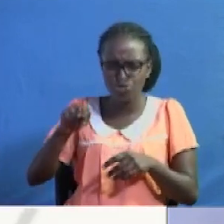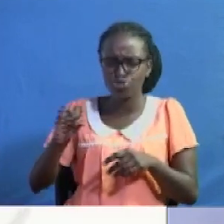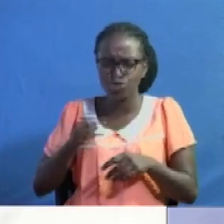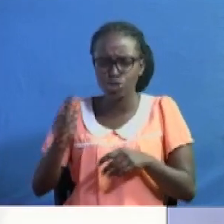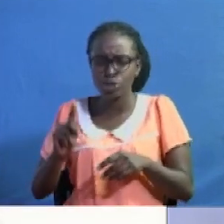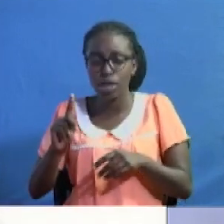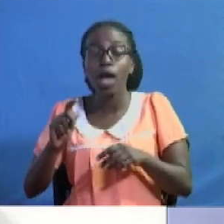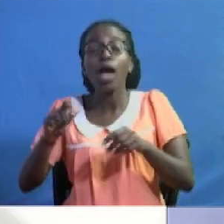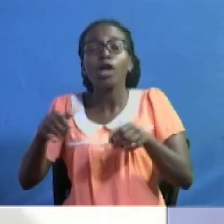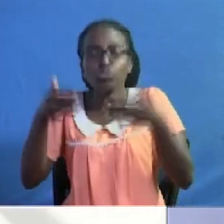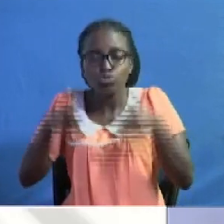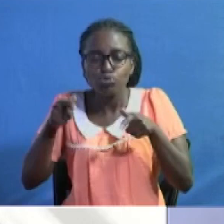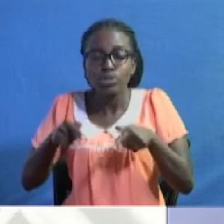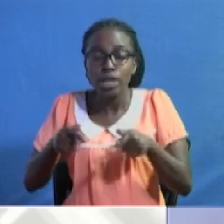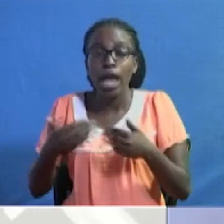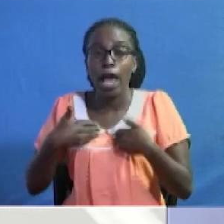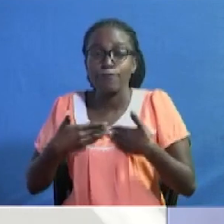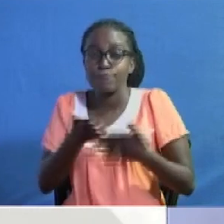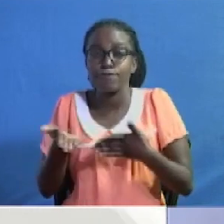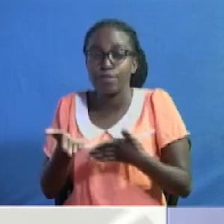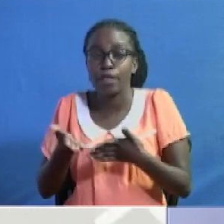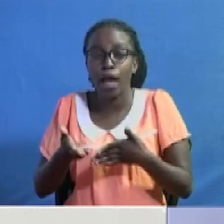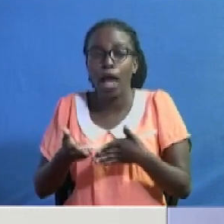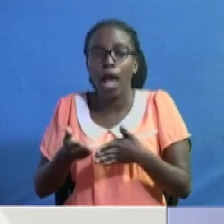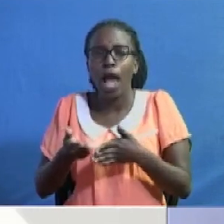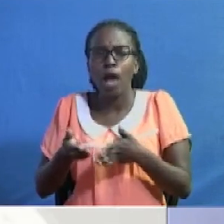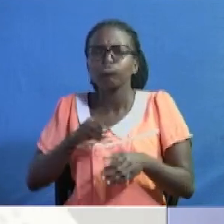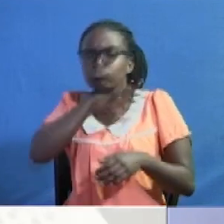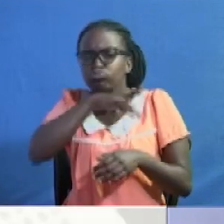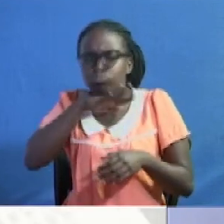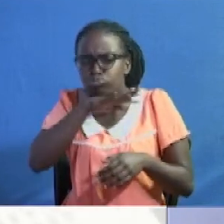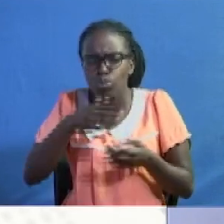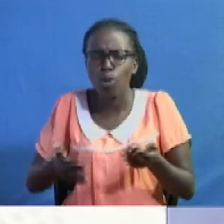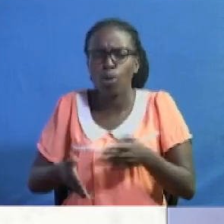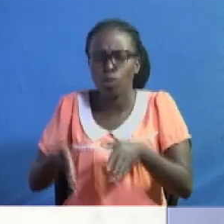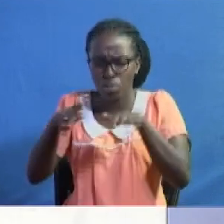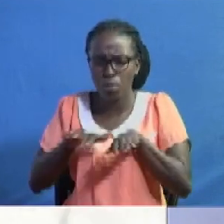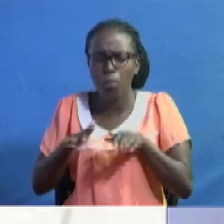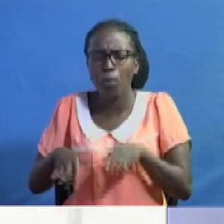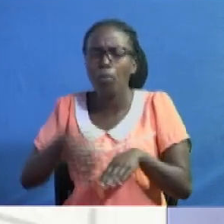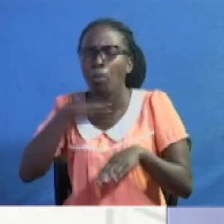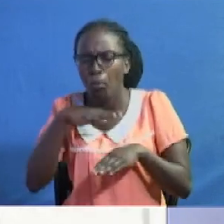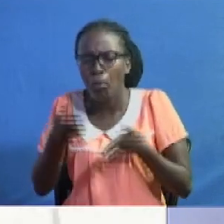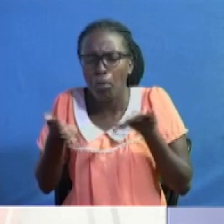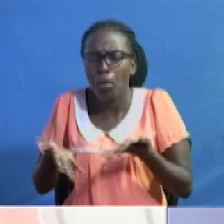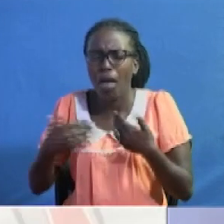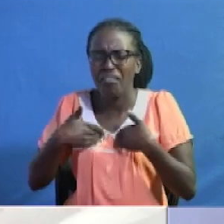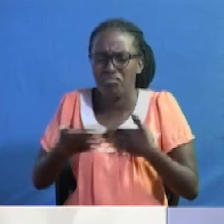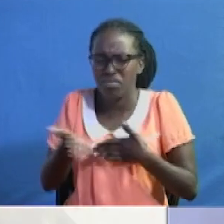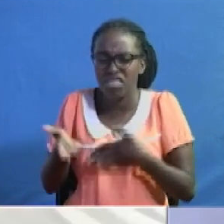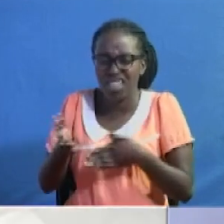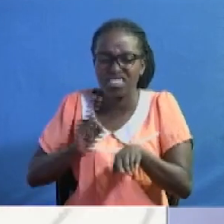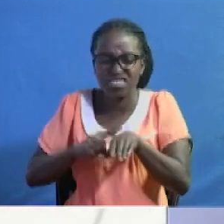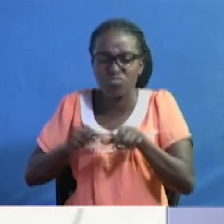the disputed number of bodies retrieved from quarry dump site as 8. Kanja assured that an autopsy will be conducted